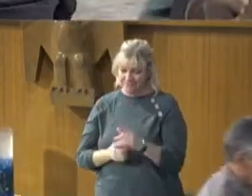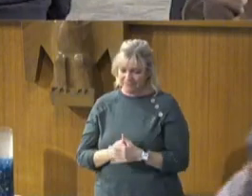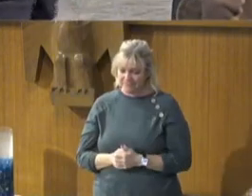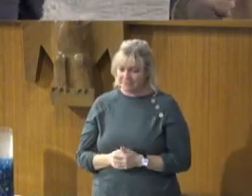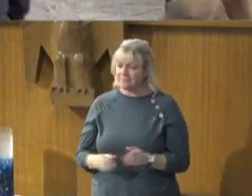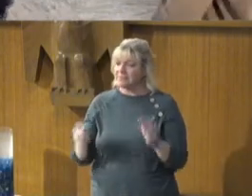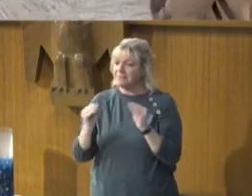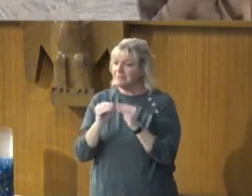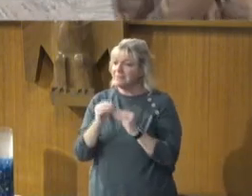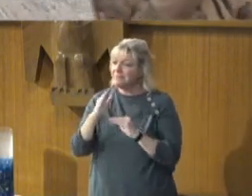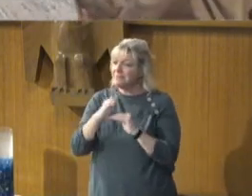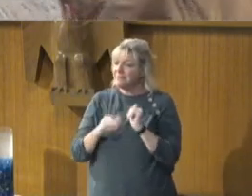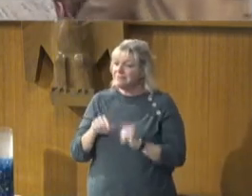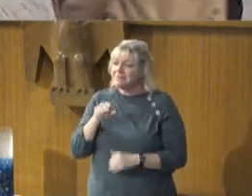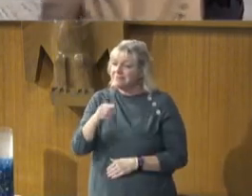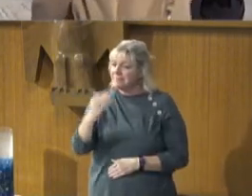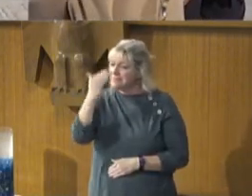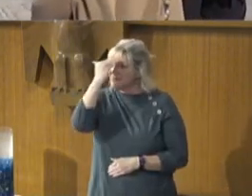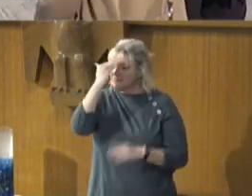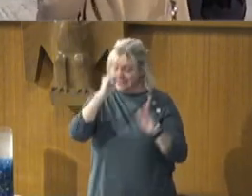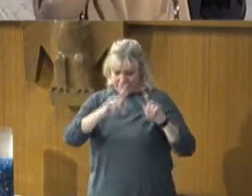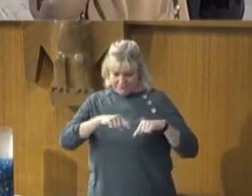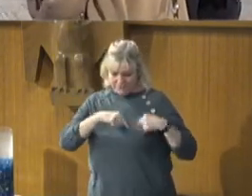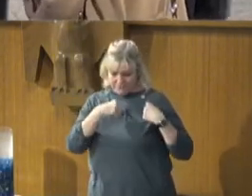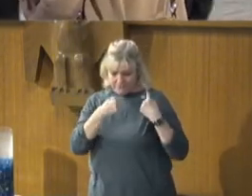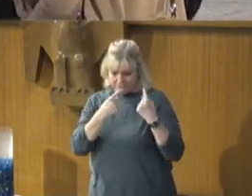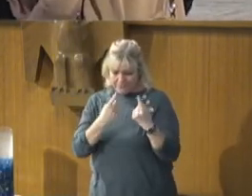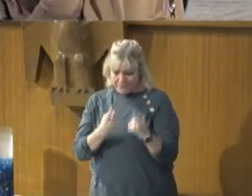more than you'll ever know. And